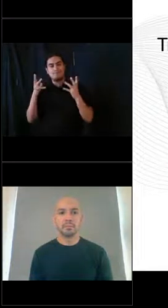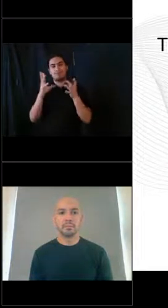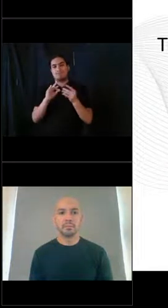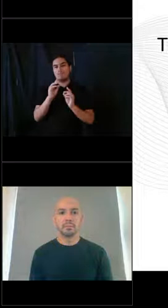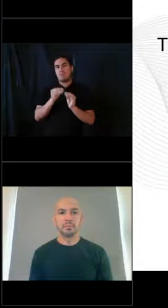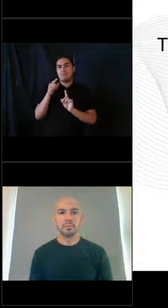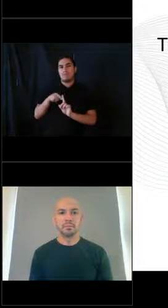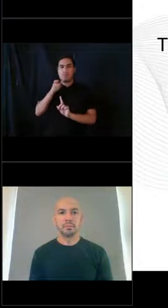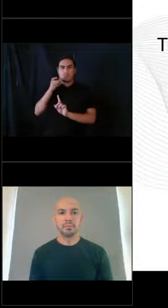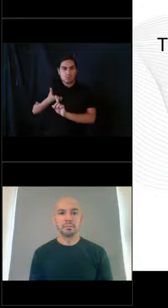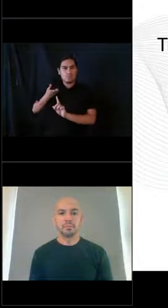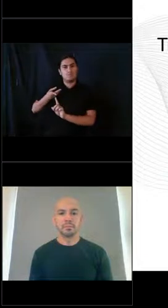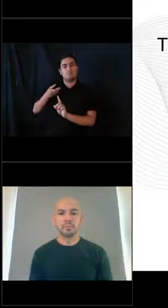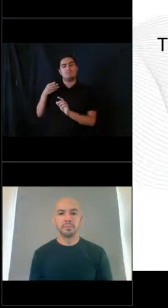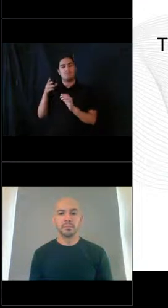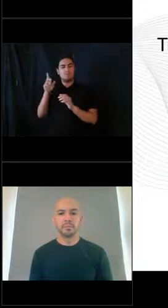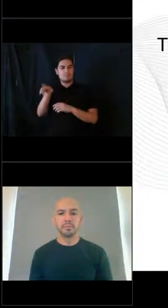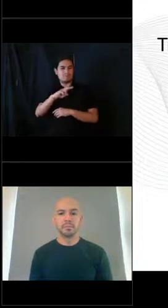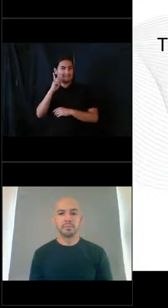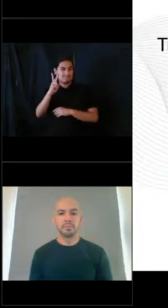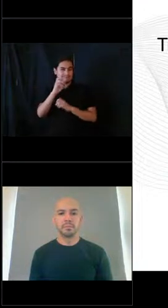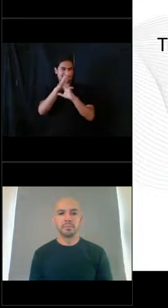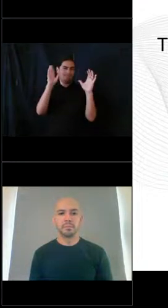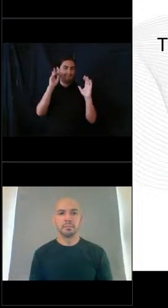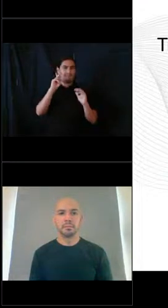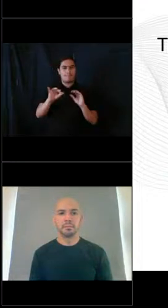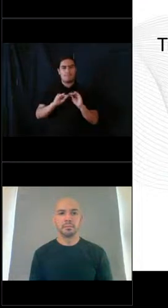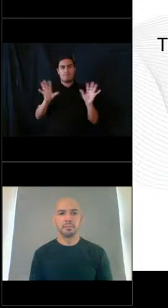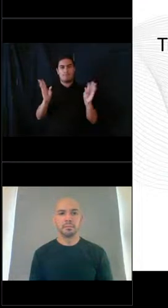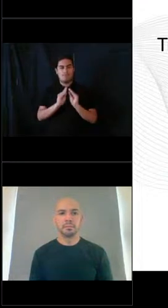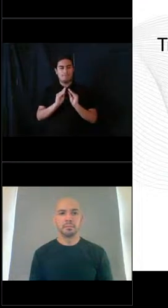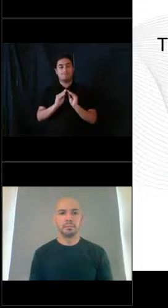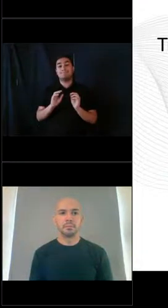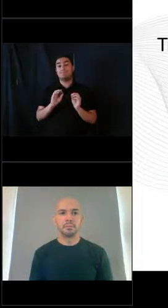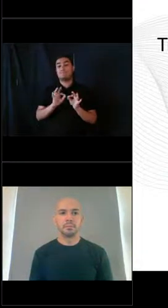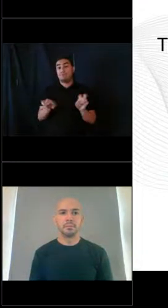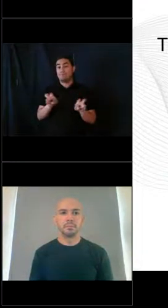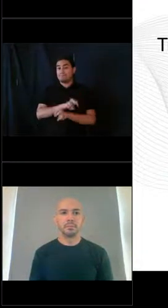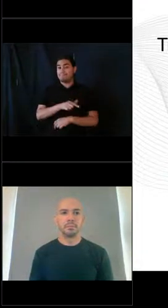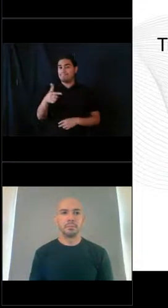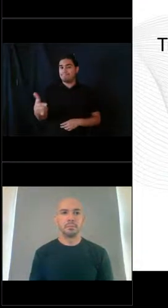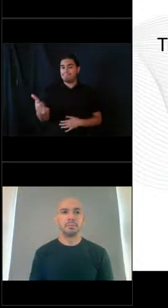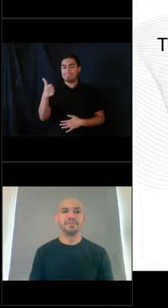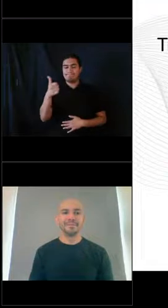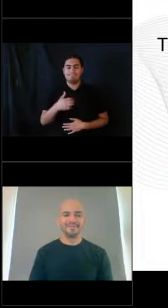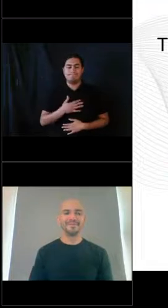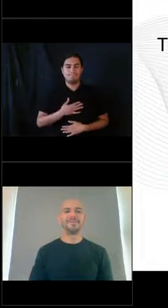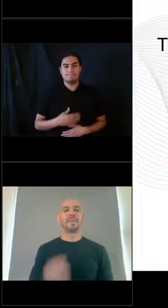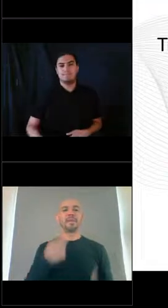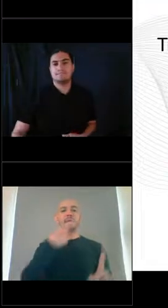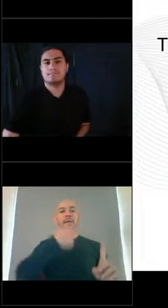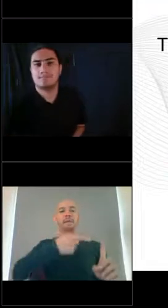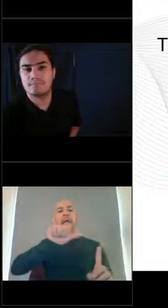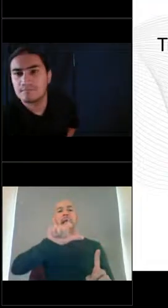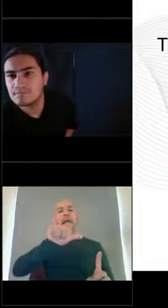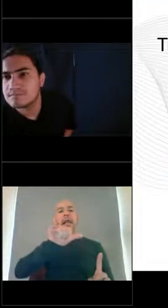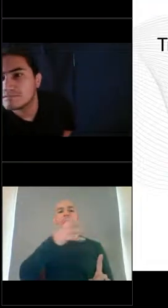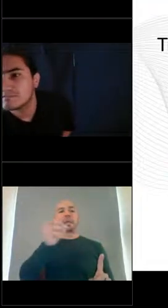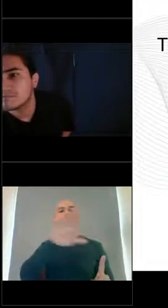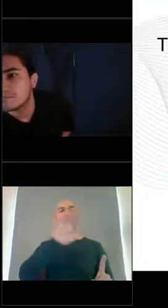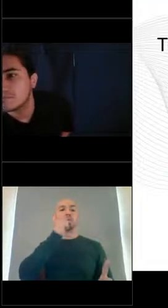him so he and his wife nia met in ninth grade at edison high school and they were